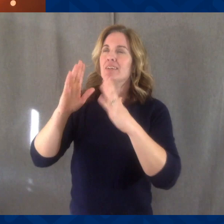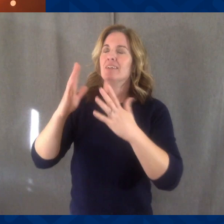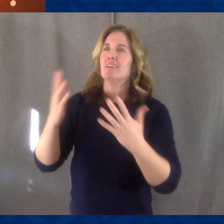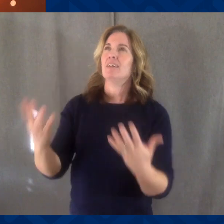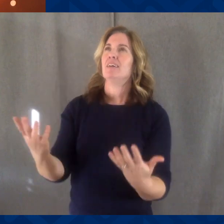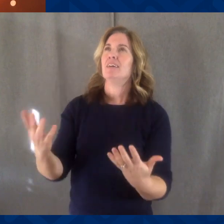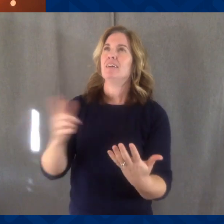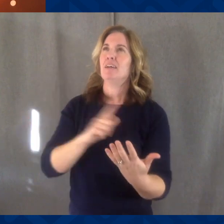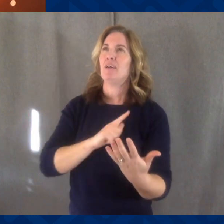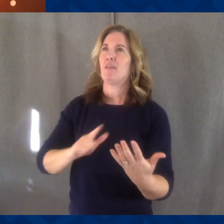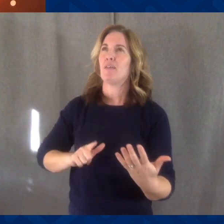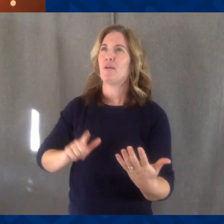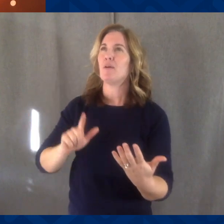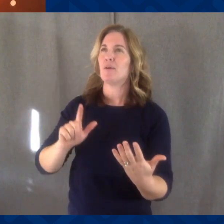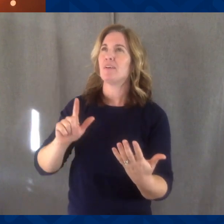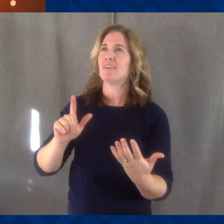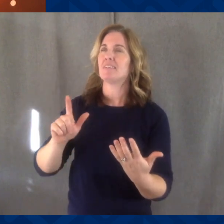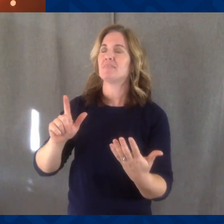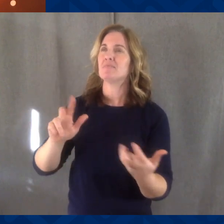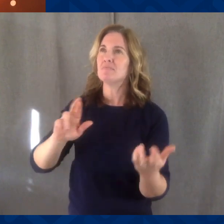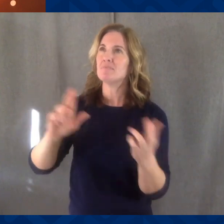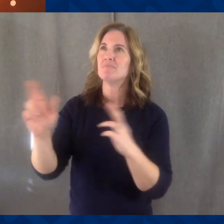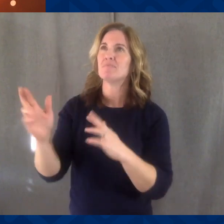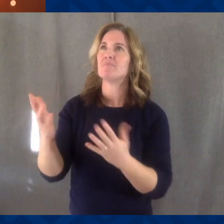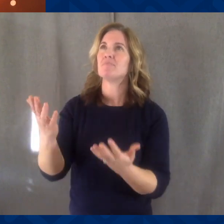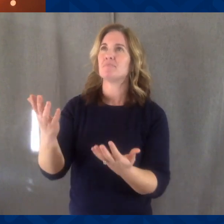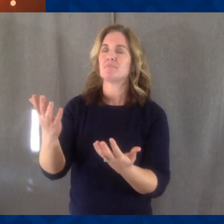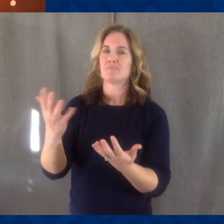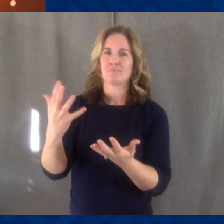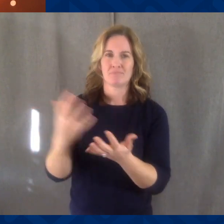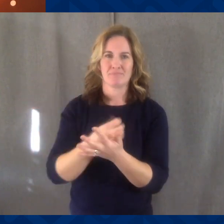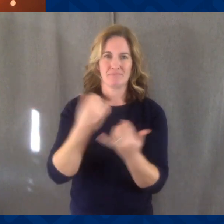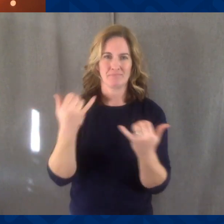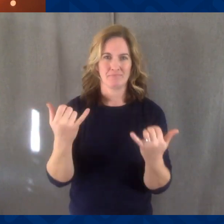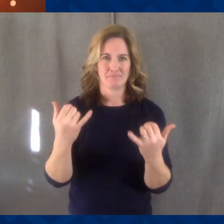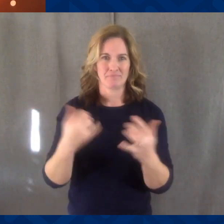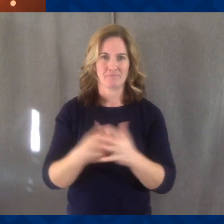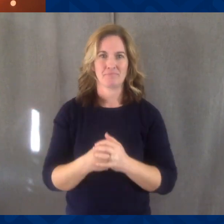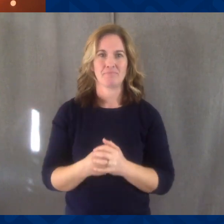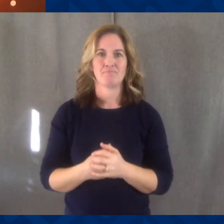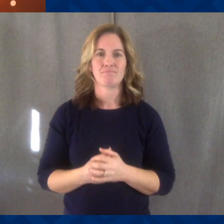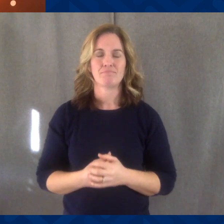Lord's voice as we pray together, would you do that now?